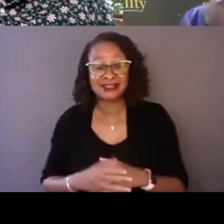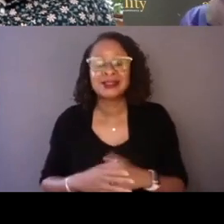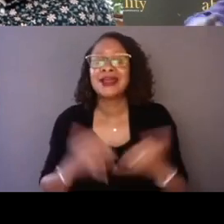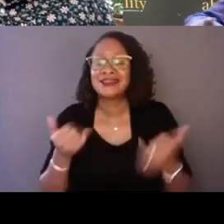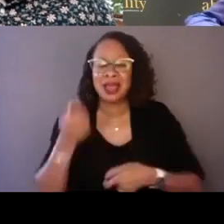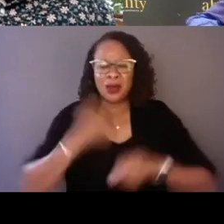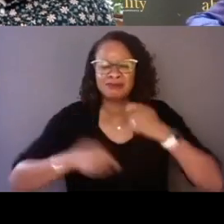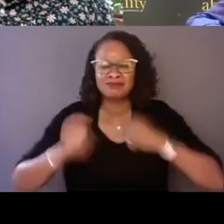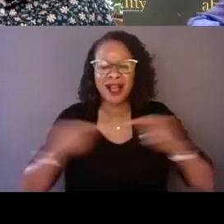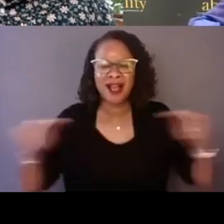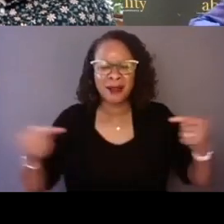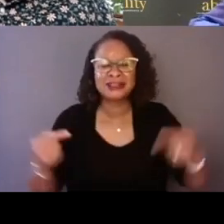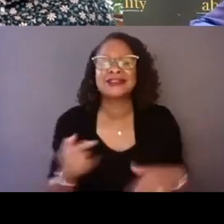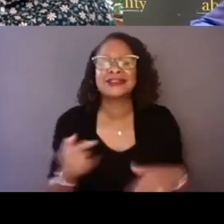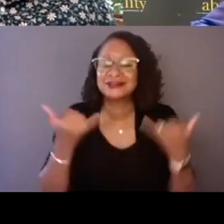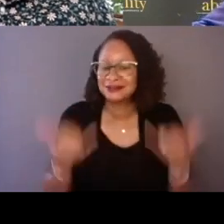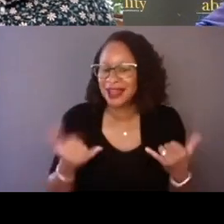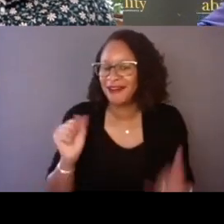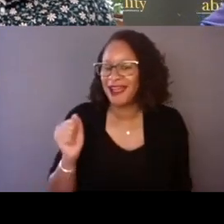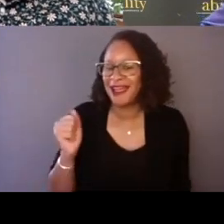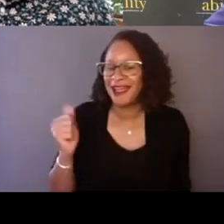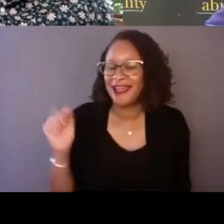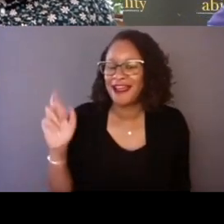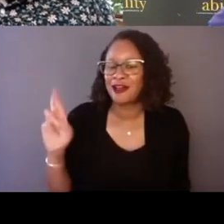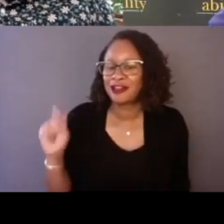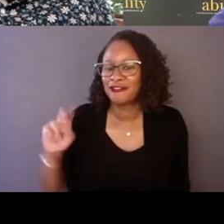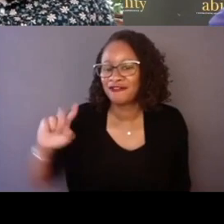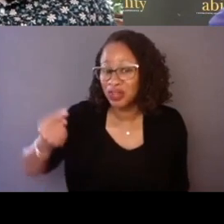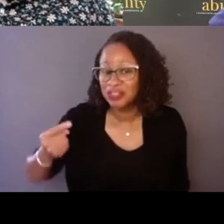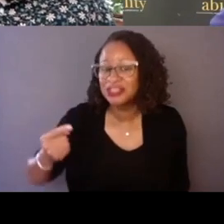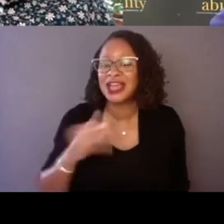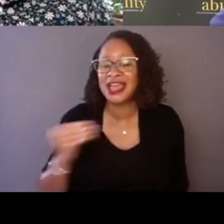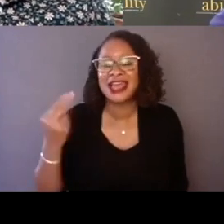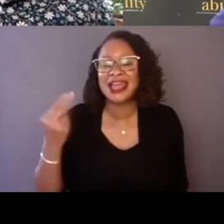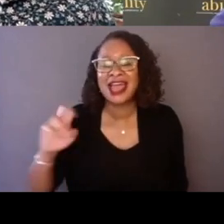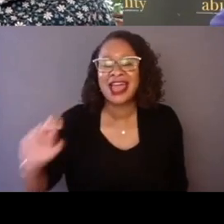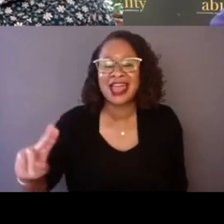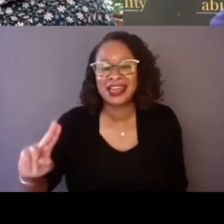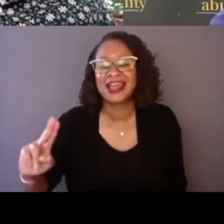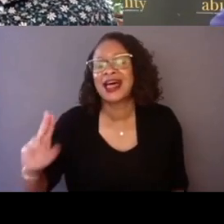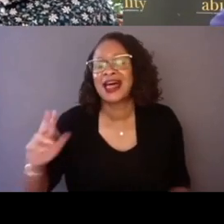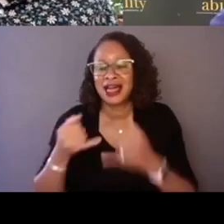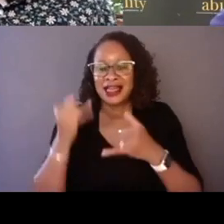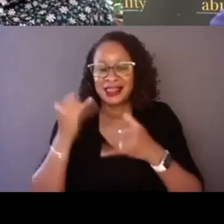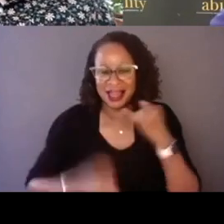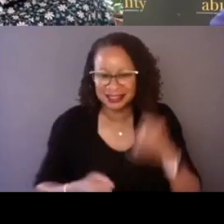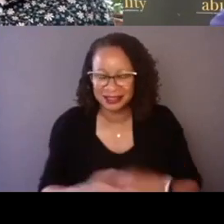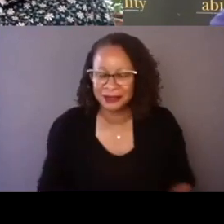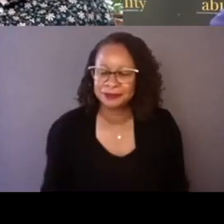go first this time. Well, thank you, Matan.